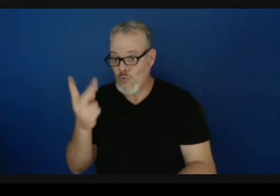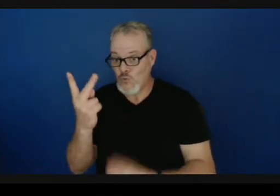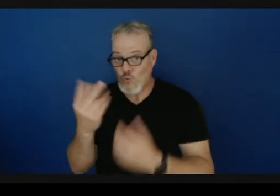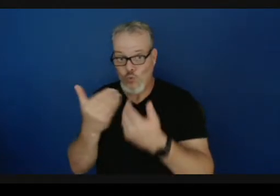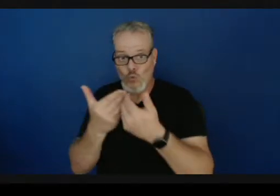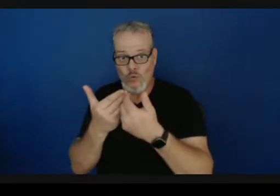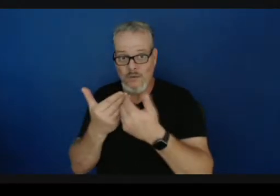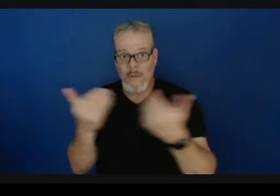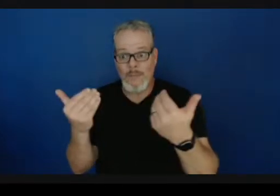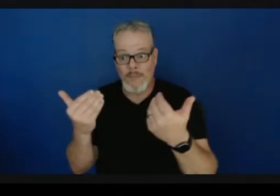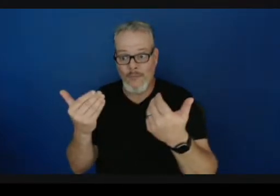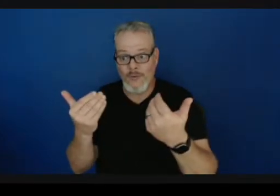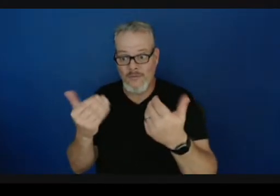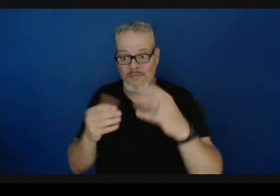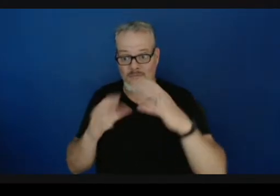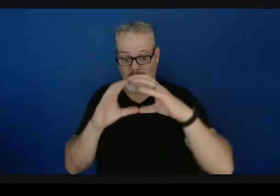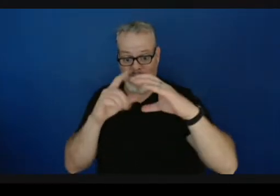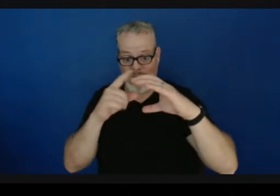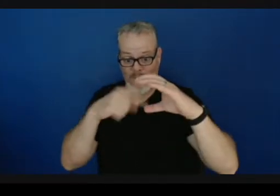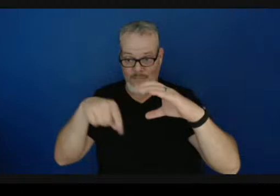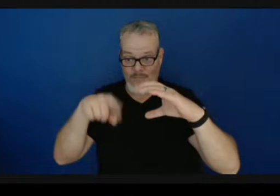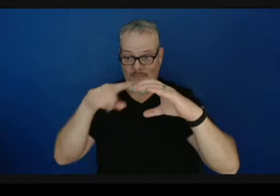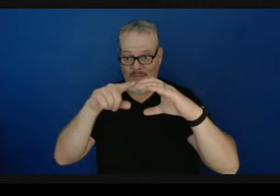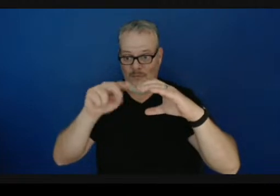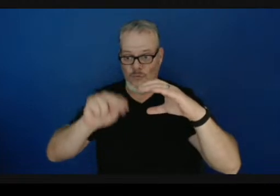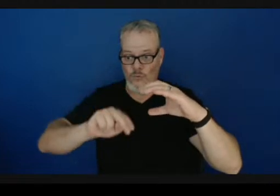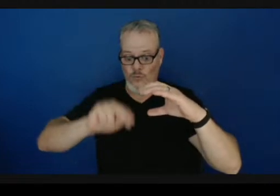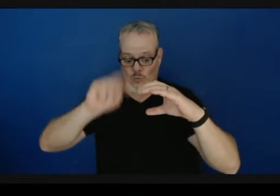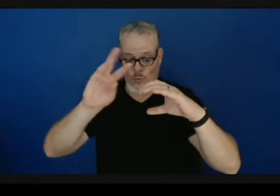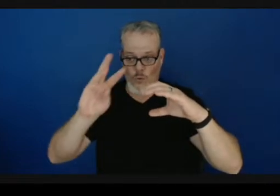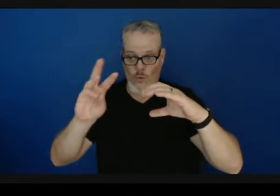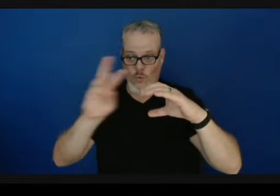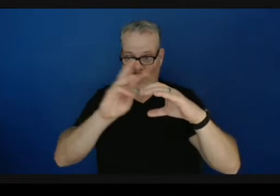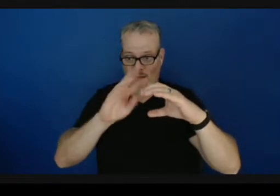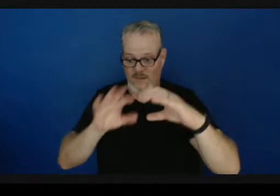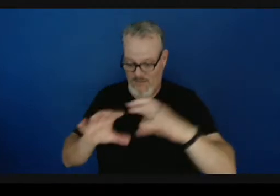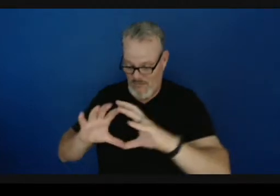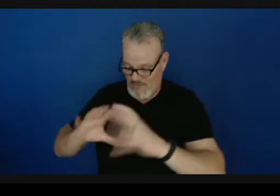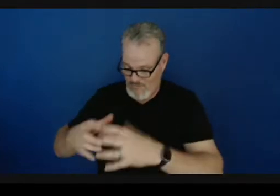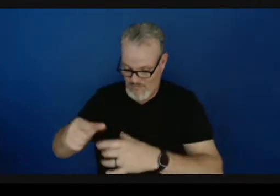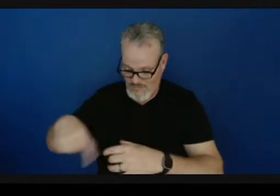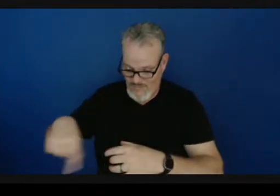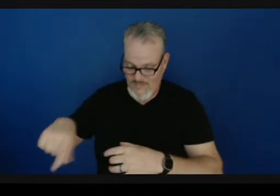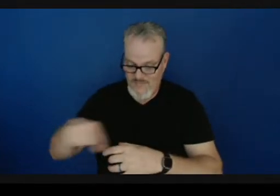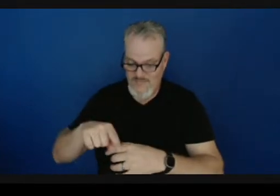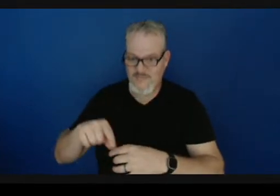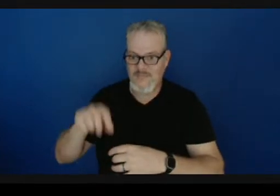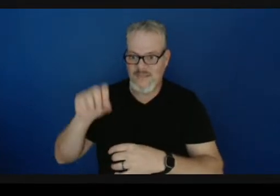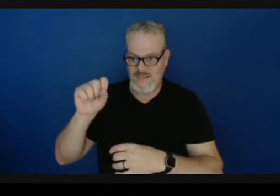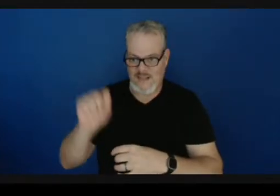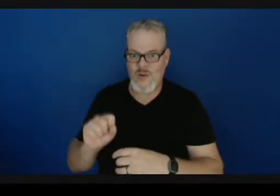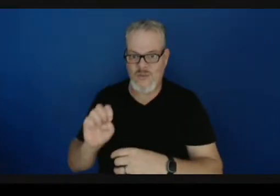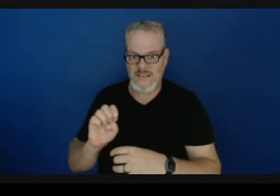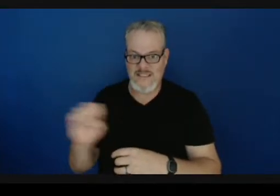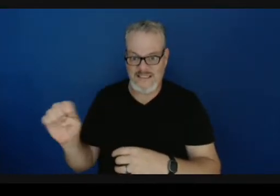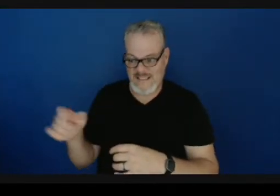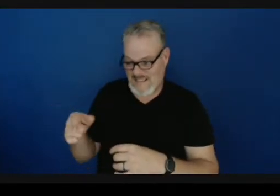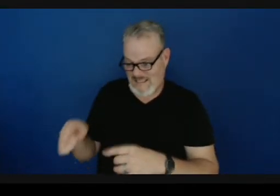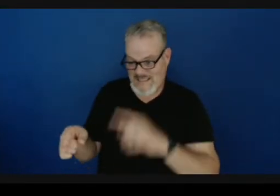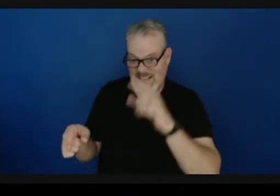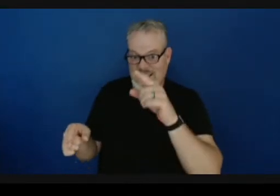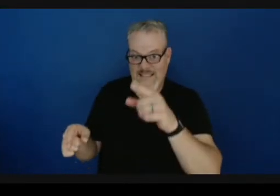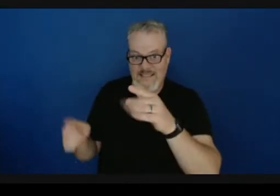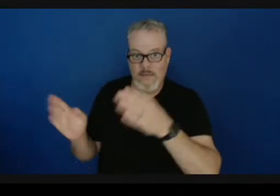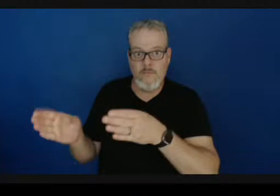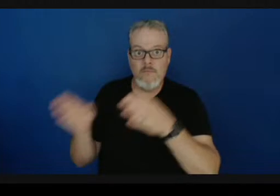have that northwest cloud and that beneath the summit cloud itself here. And similarly, before 75 and 84, they saw